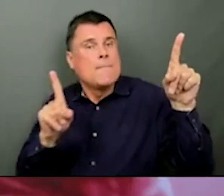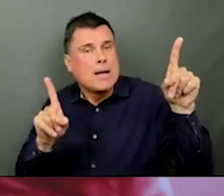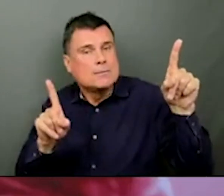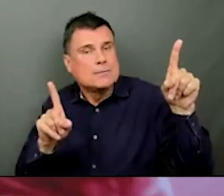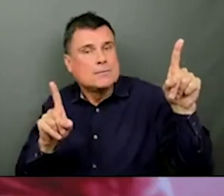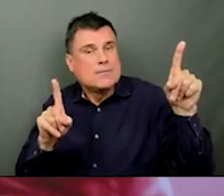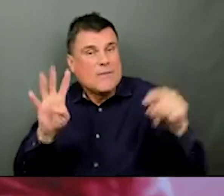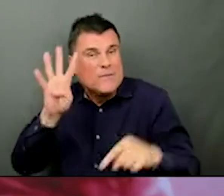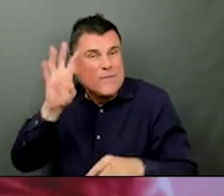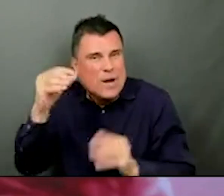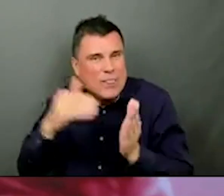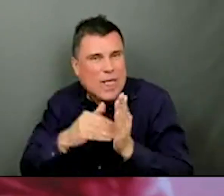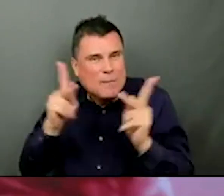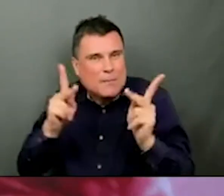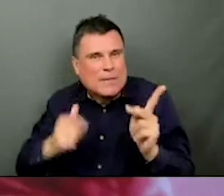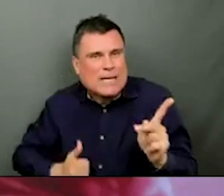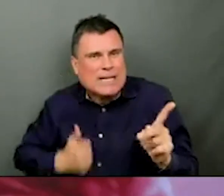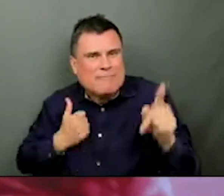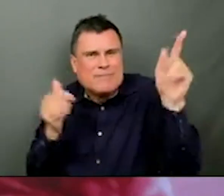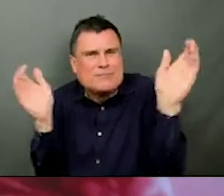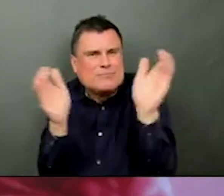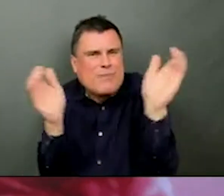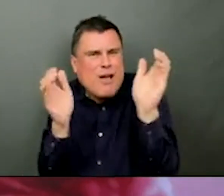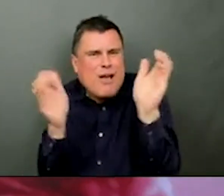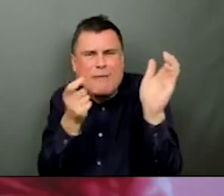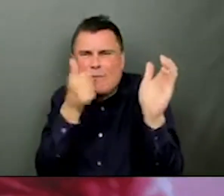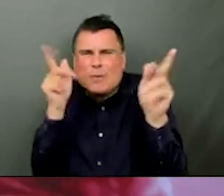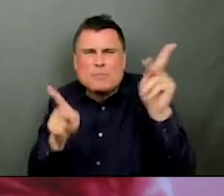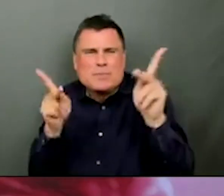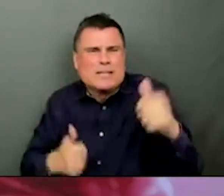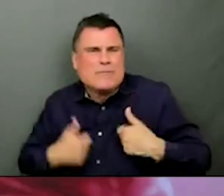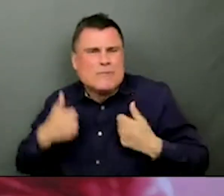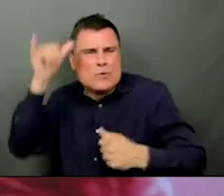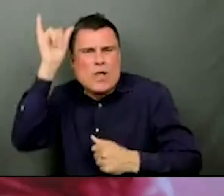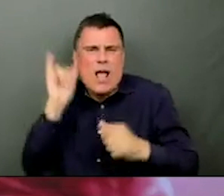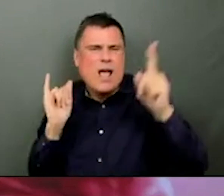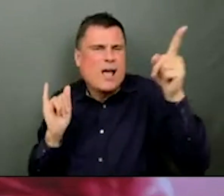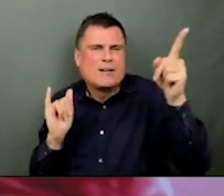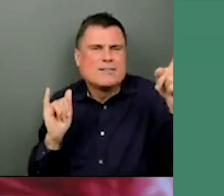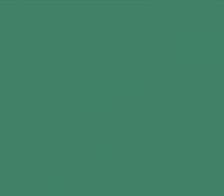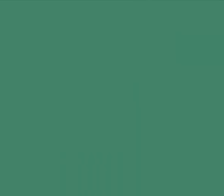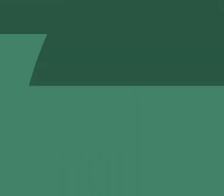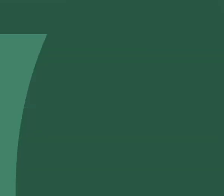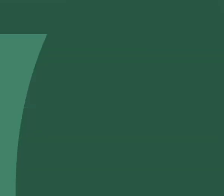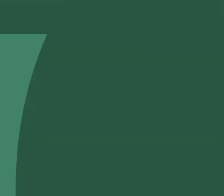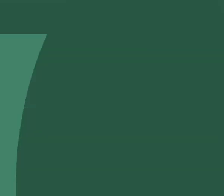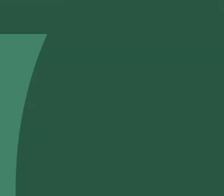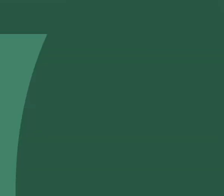Territory does not translate as easily to 5 million people in British Columbia.